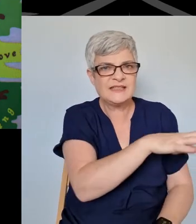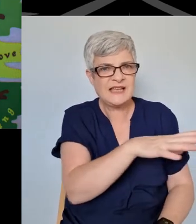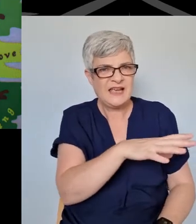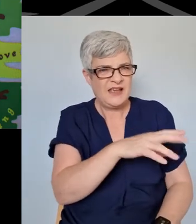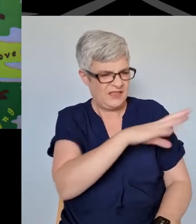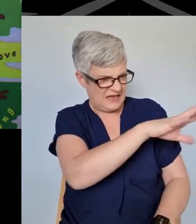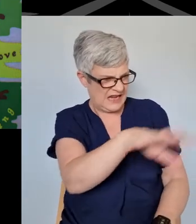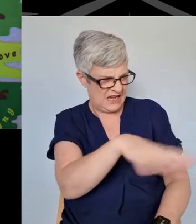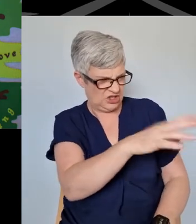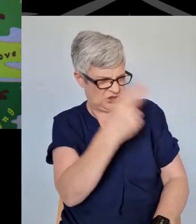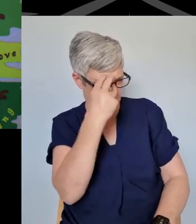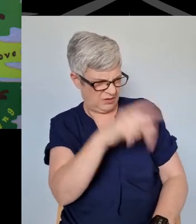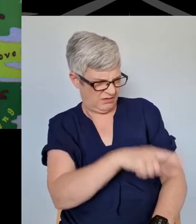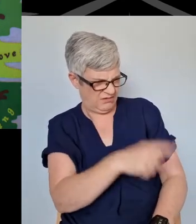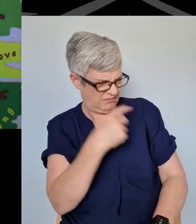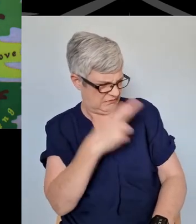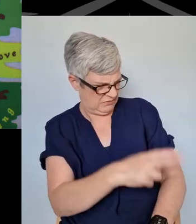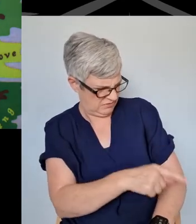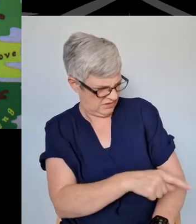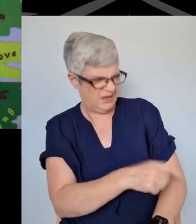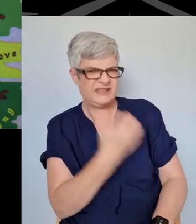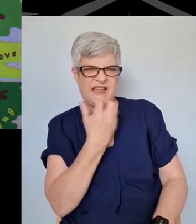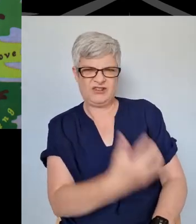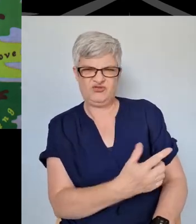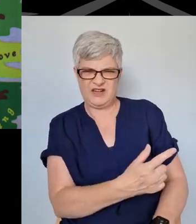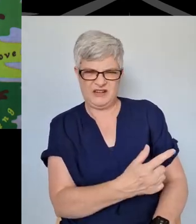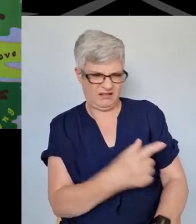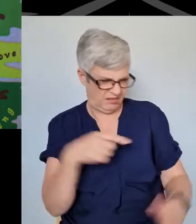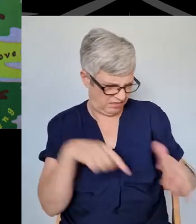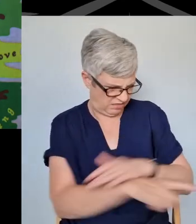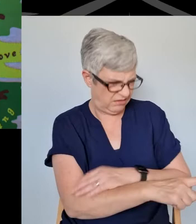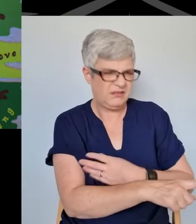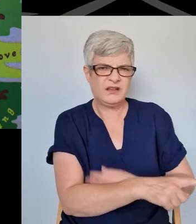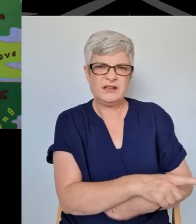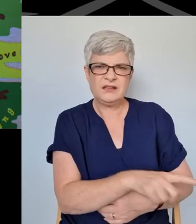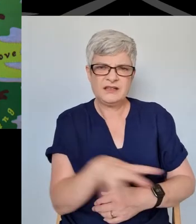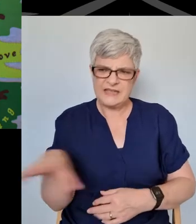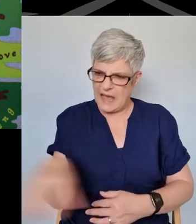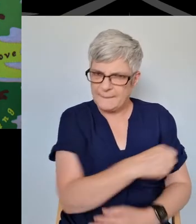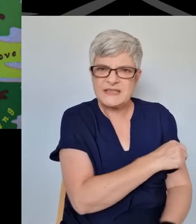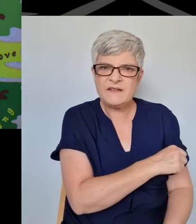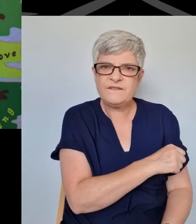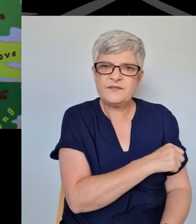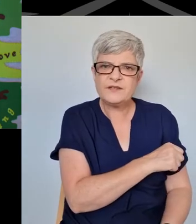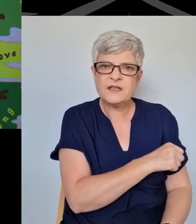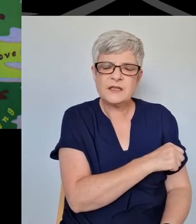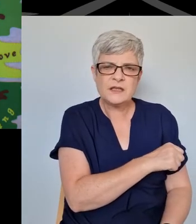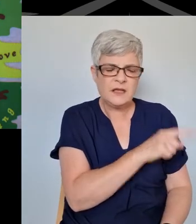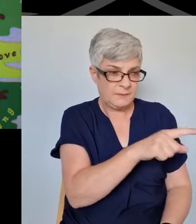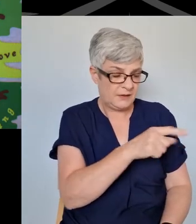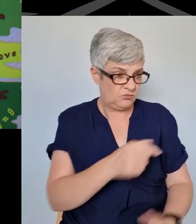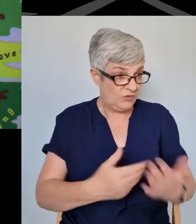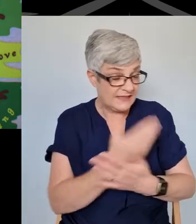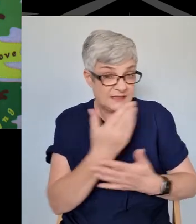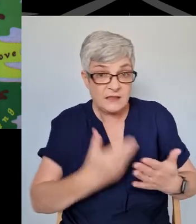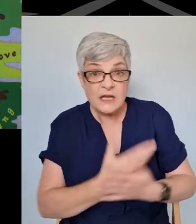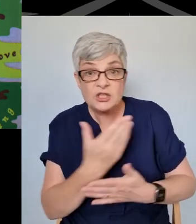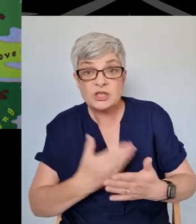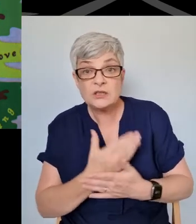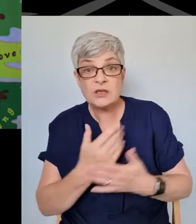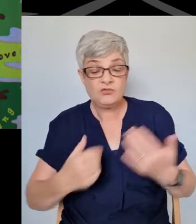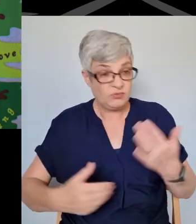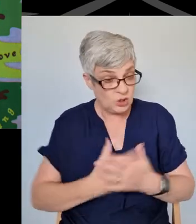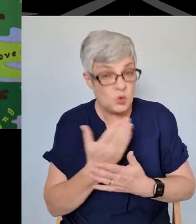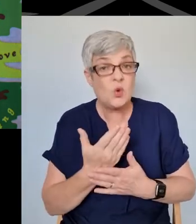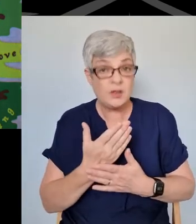thought, God, can He be very good? There's Israel being taken captive. But this work of restoration, this work of